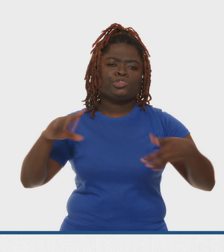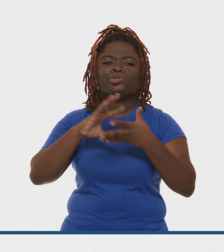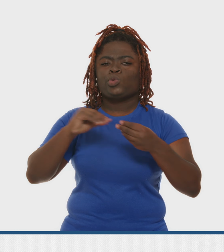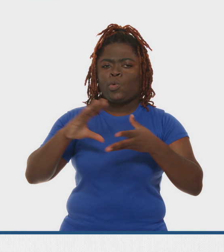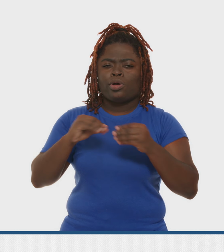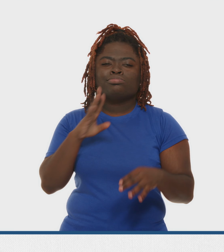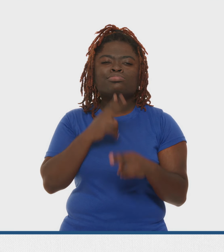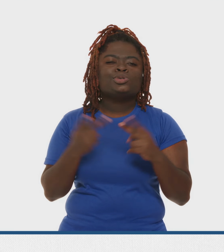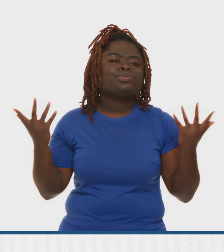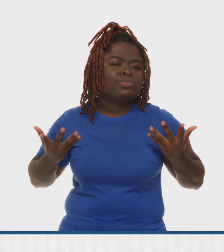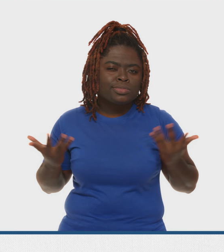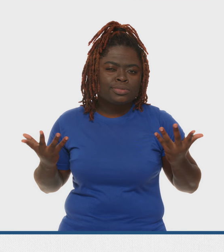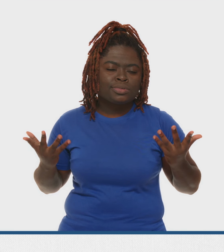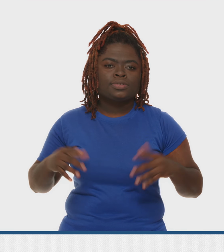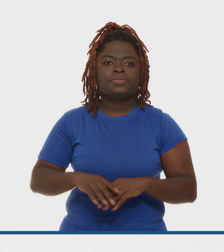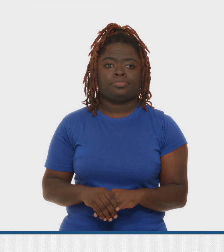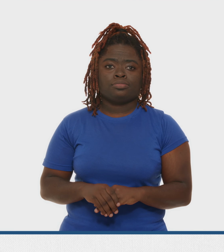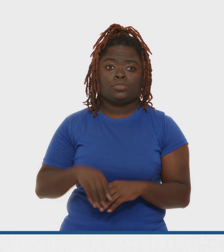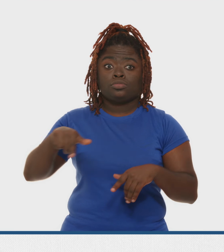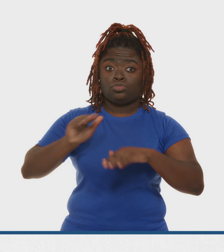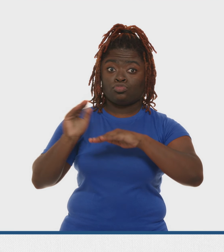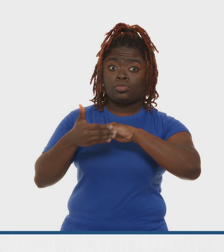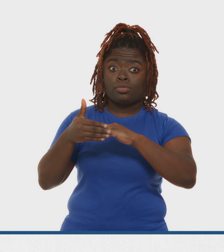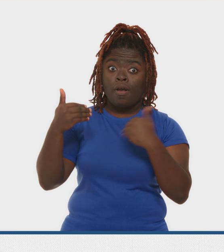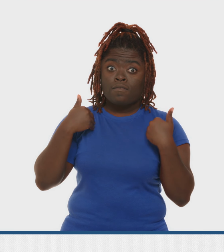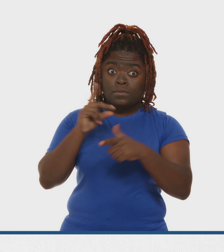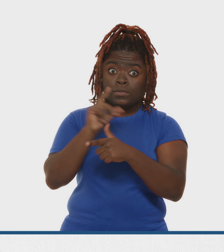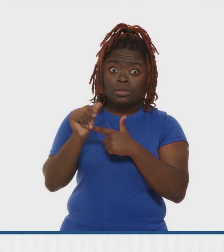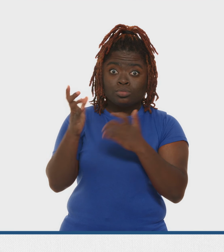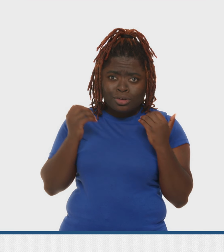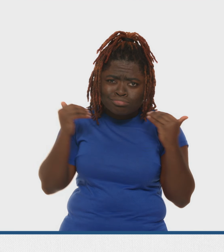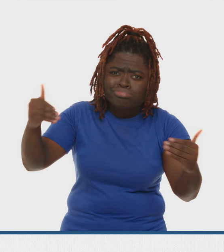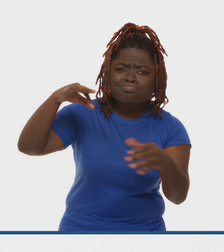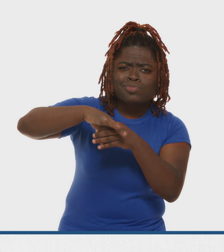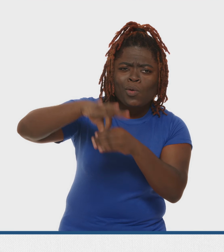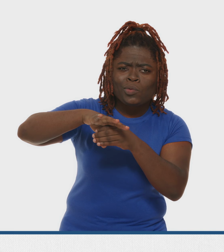The Jamaican electoral system, voting by persons with disabilities.